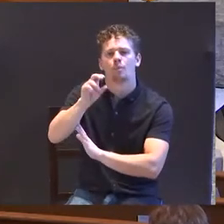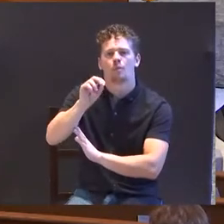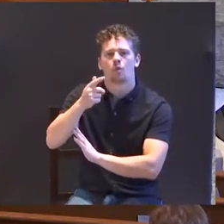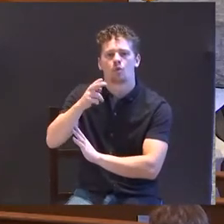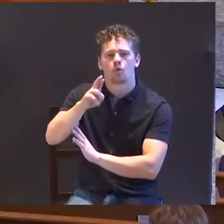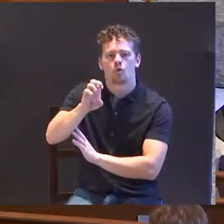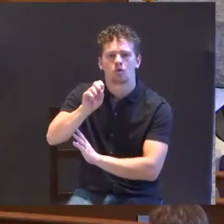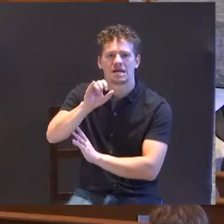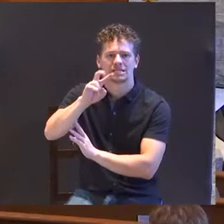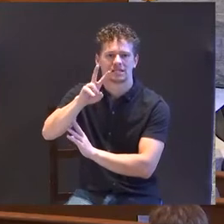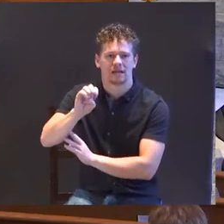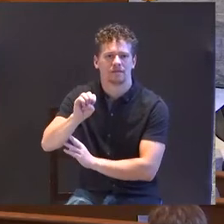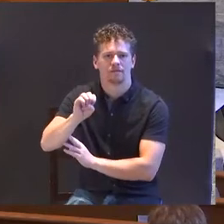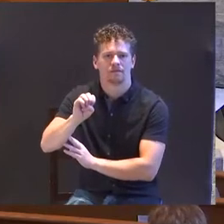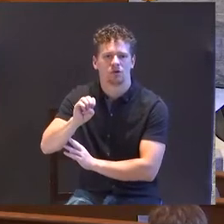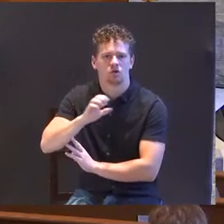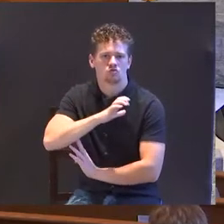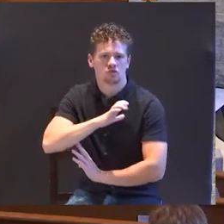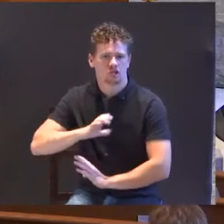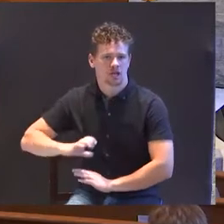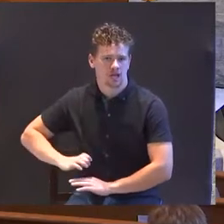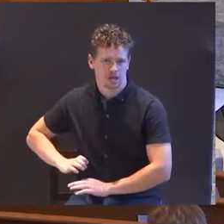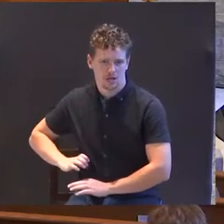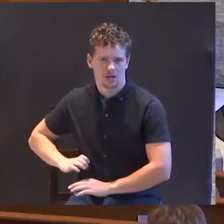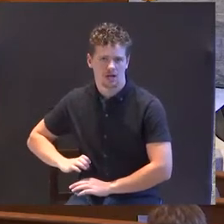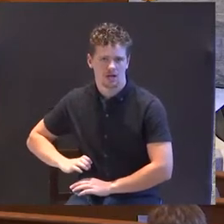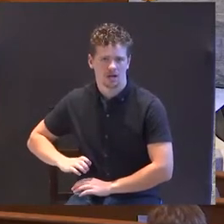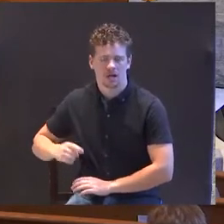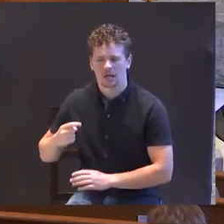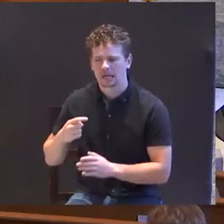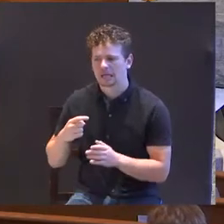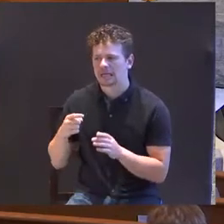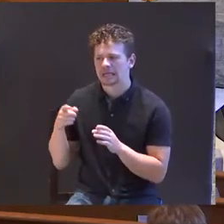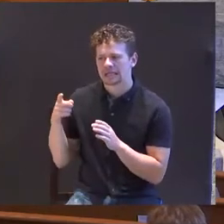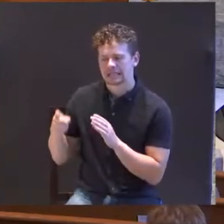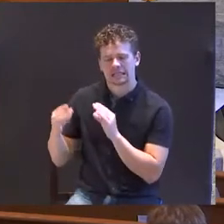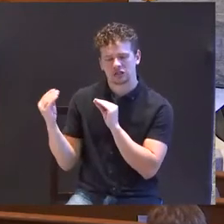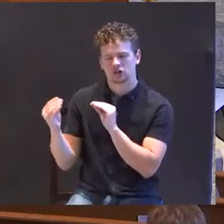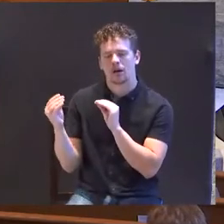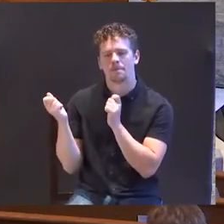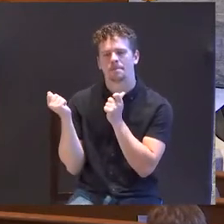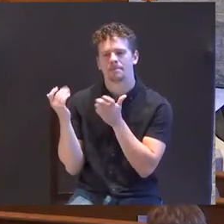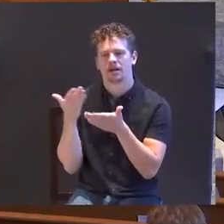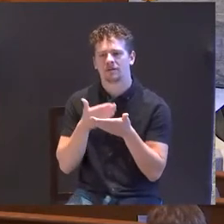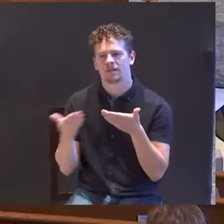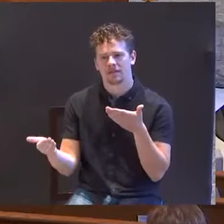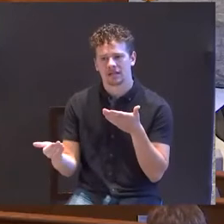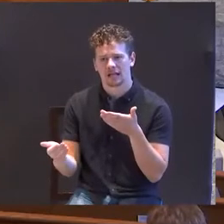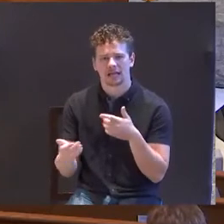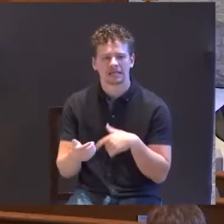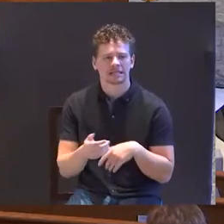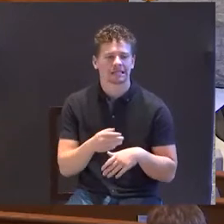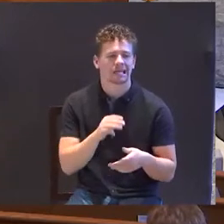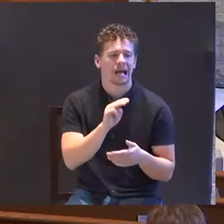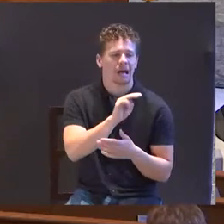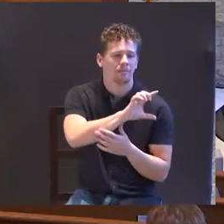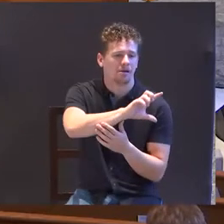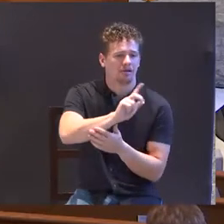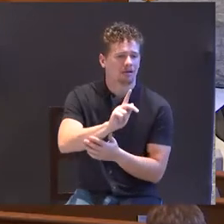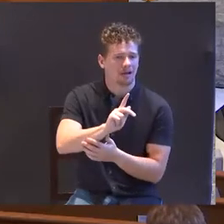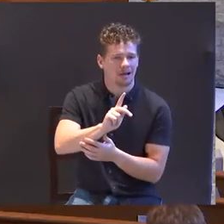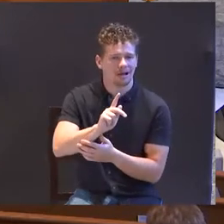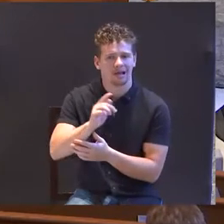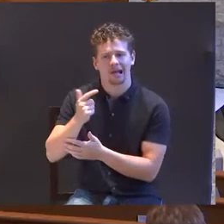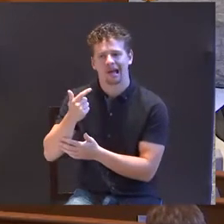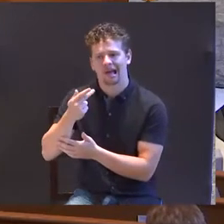exemplifies, in my opinion, many of the things that were taught by Dr. King, Gandhi, and other great teachers as